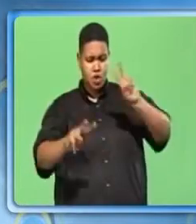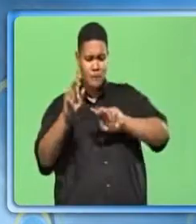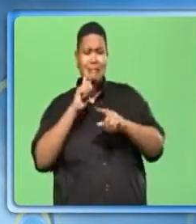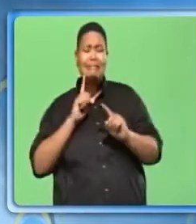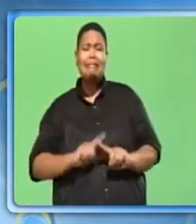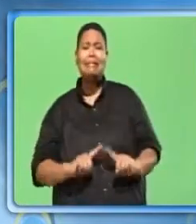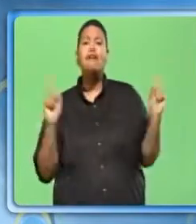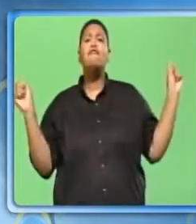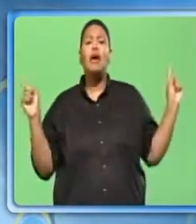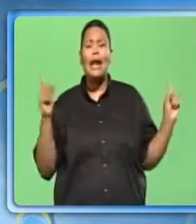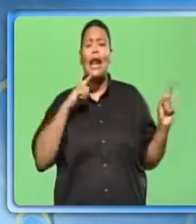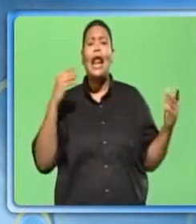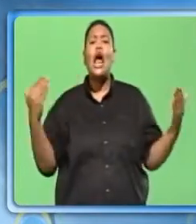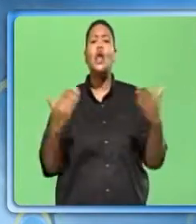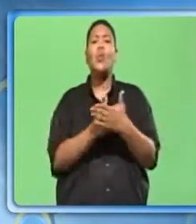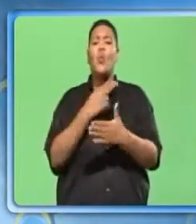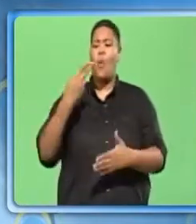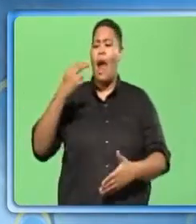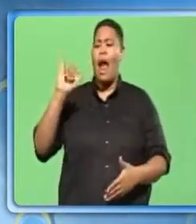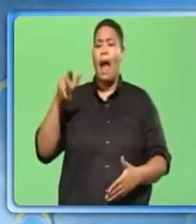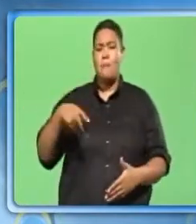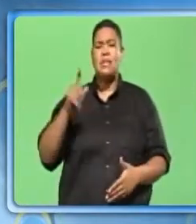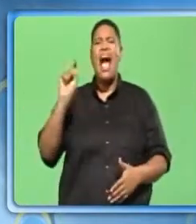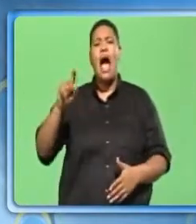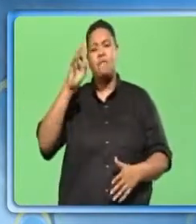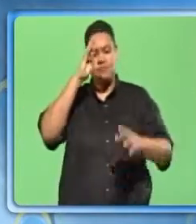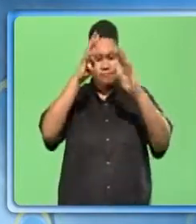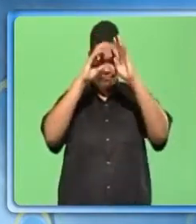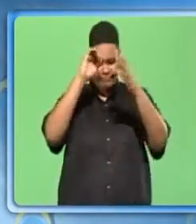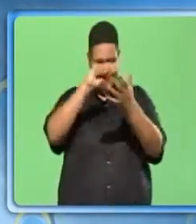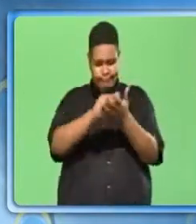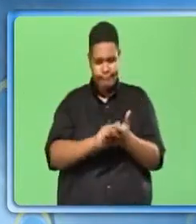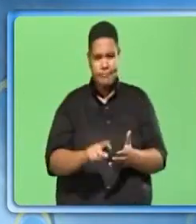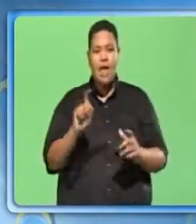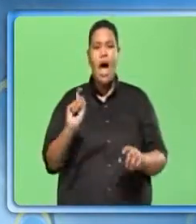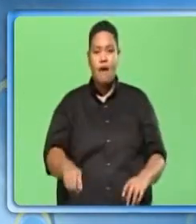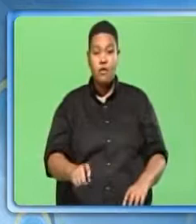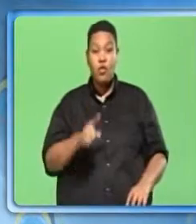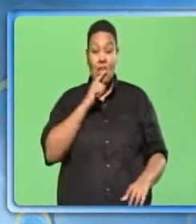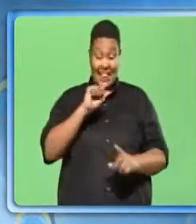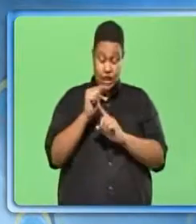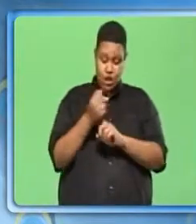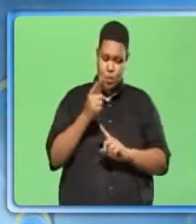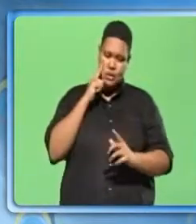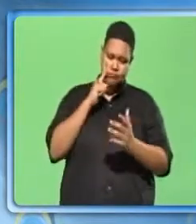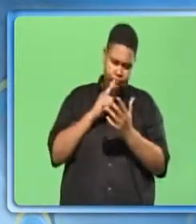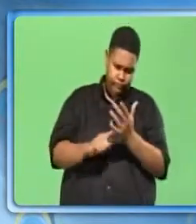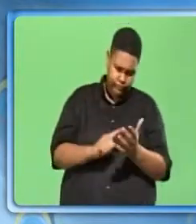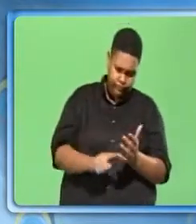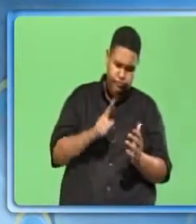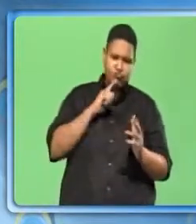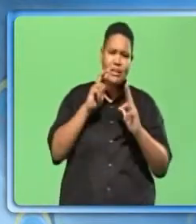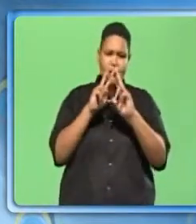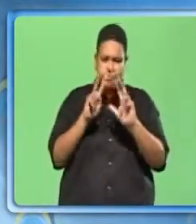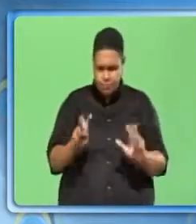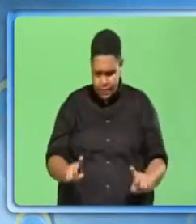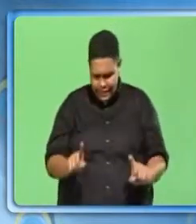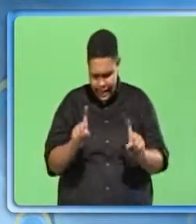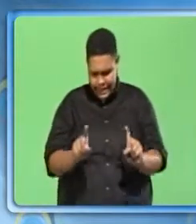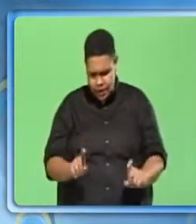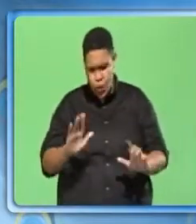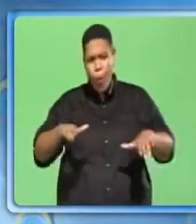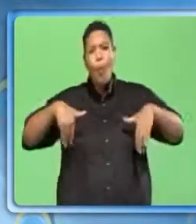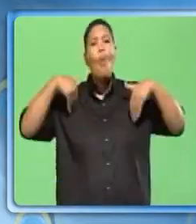different, then a new hypothesis has to be stated and the situation investigated experimentally